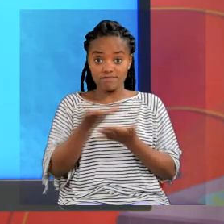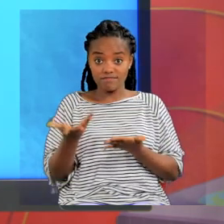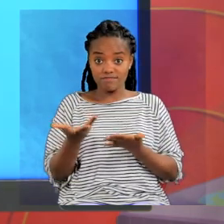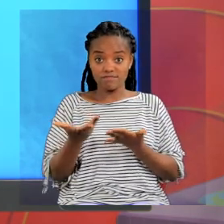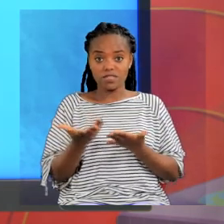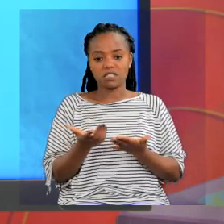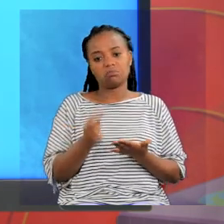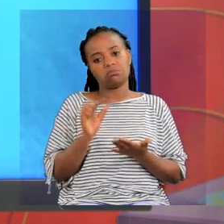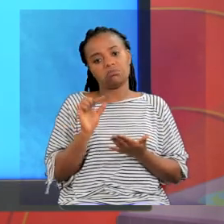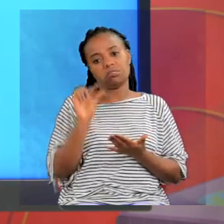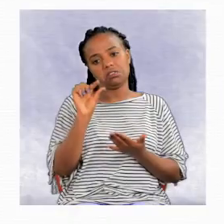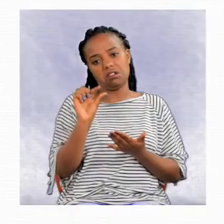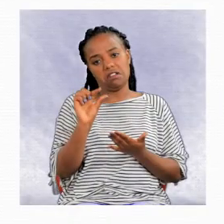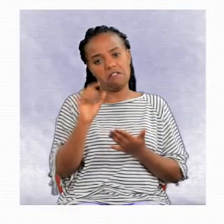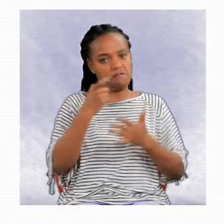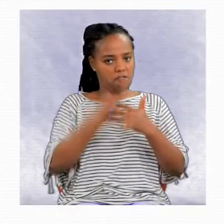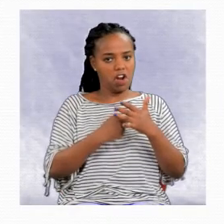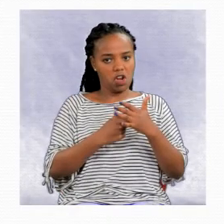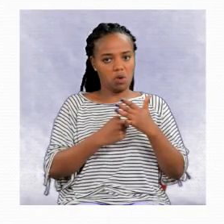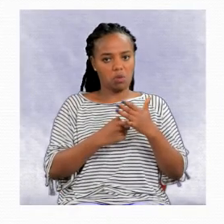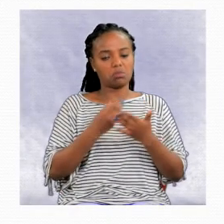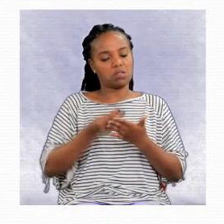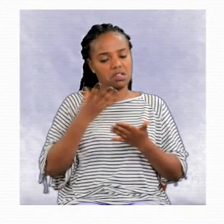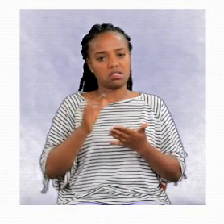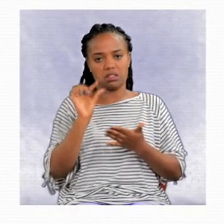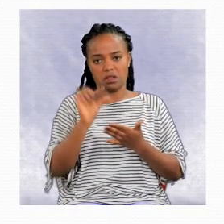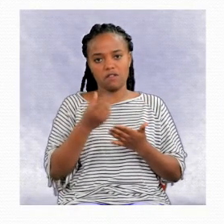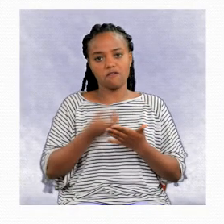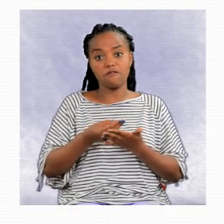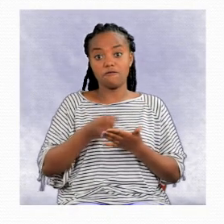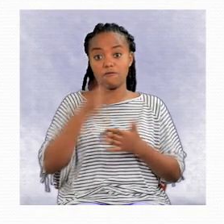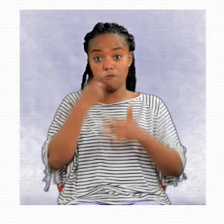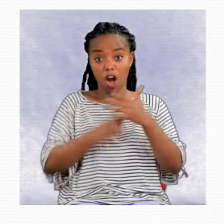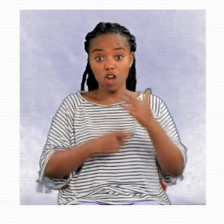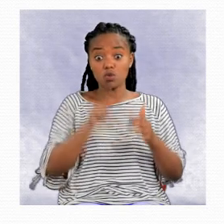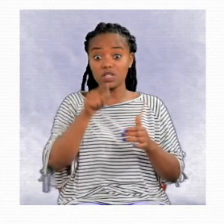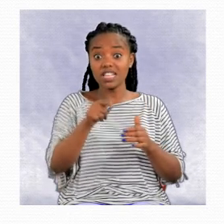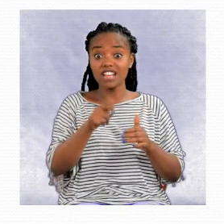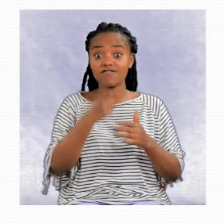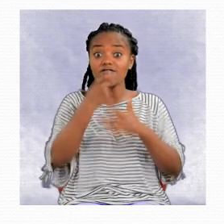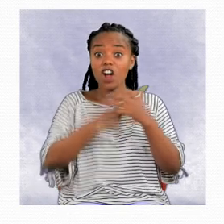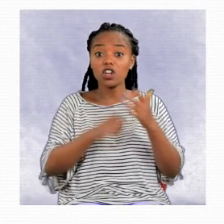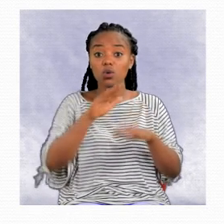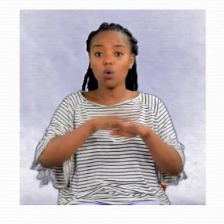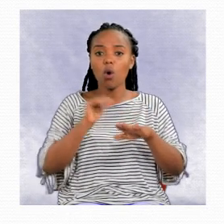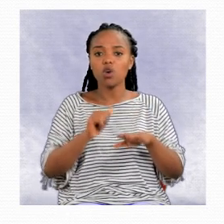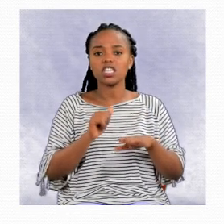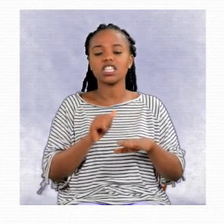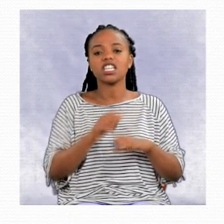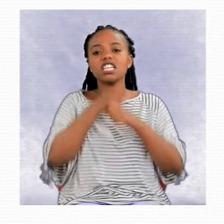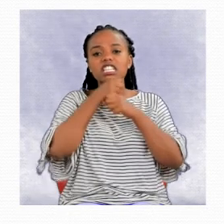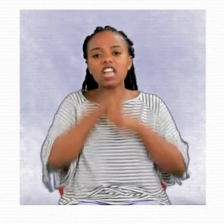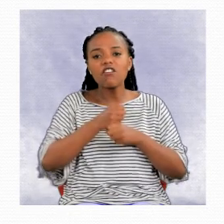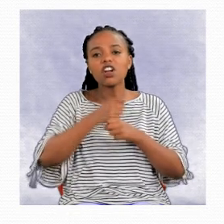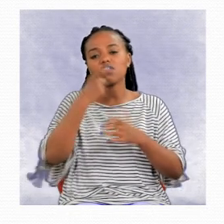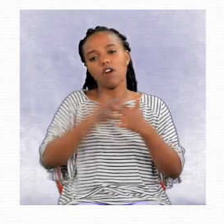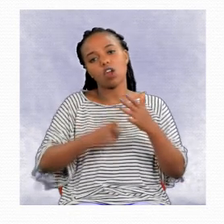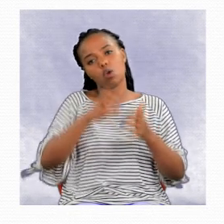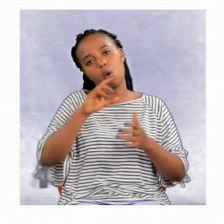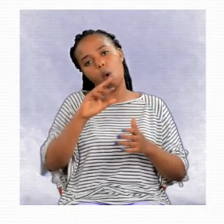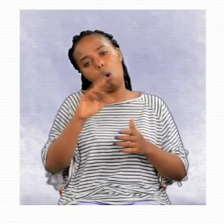have a certain value. The asset will have a certain value. That value we call it is salvage value or